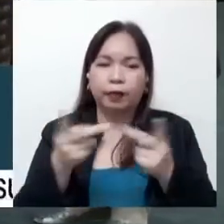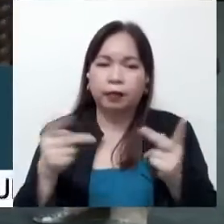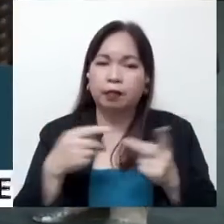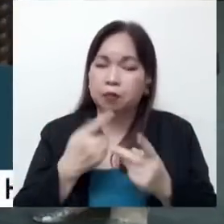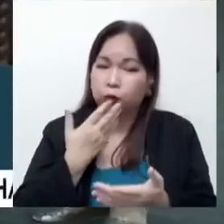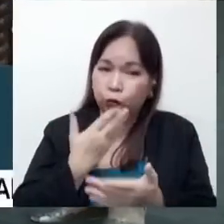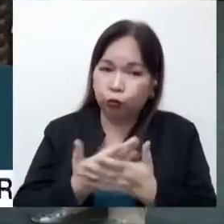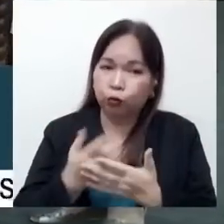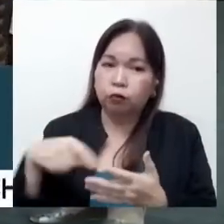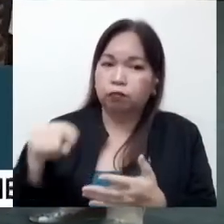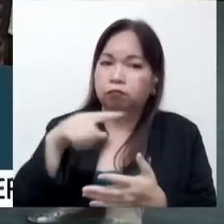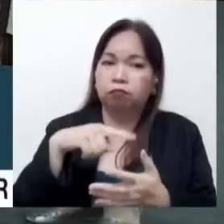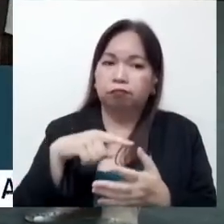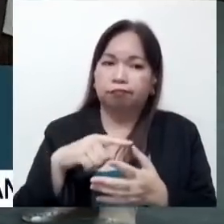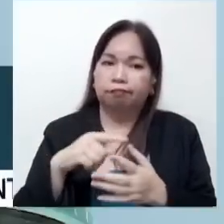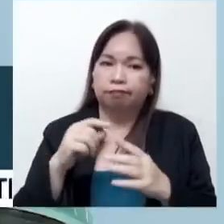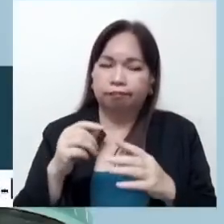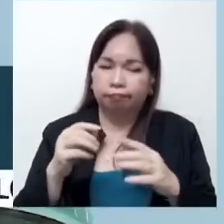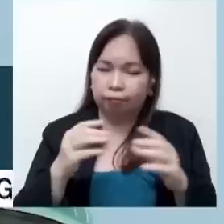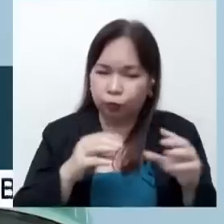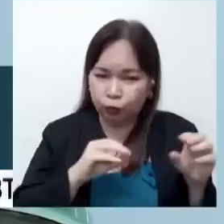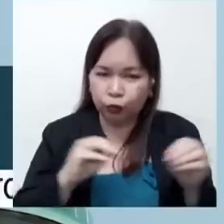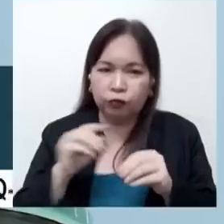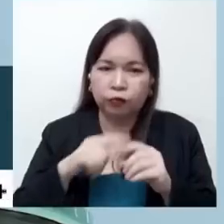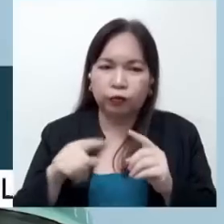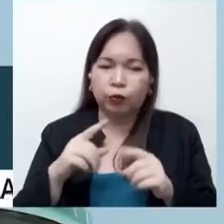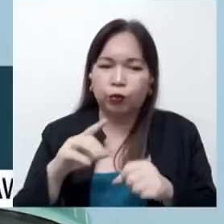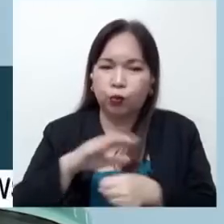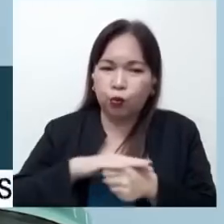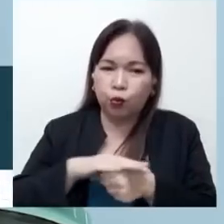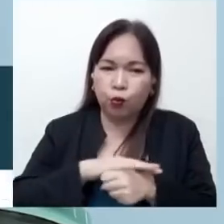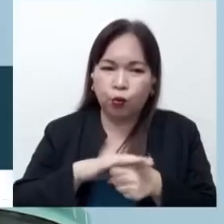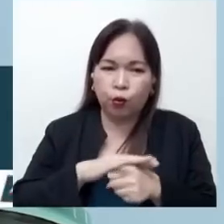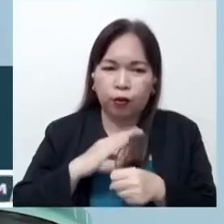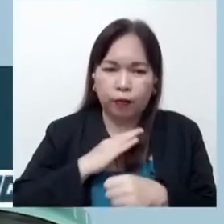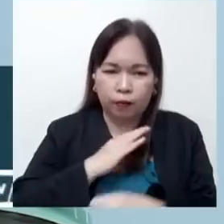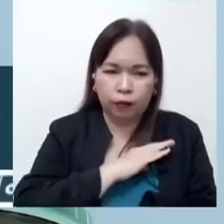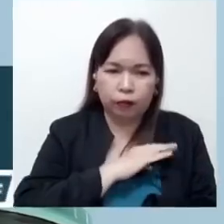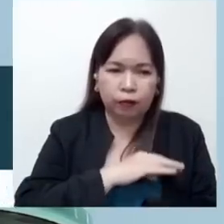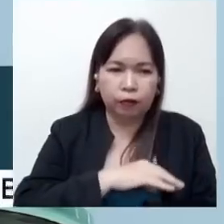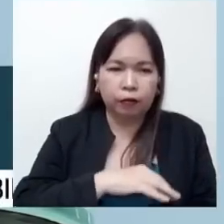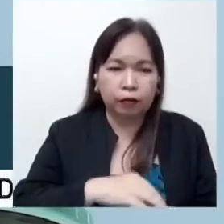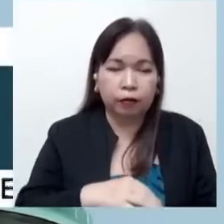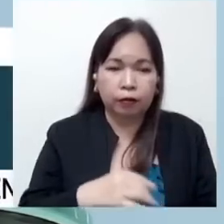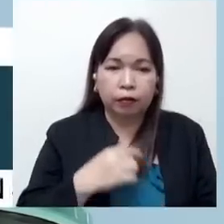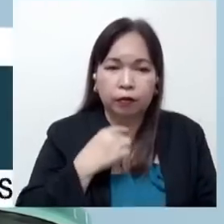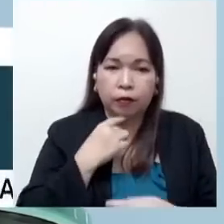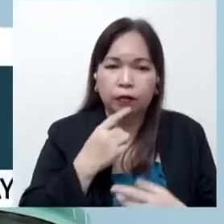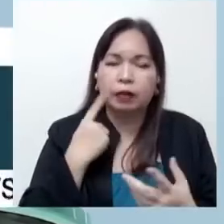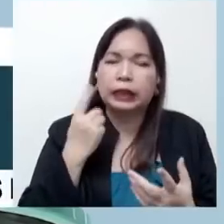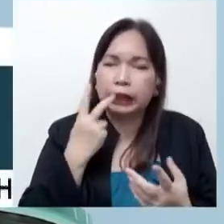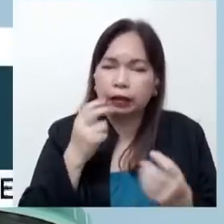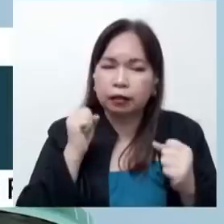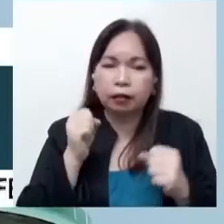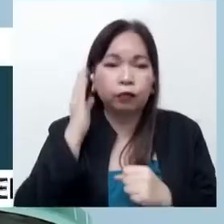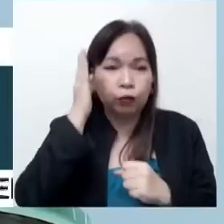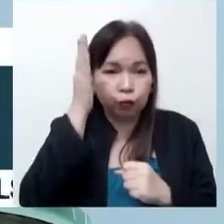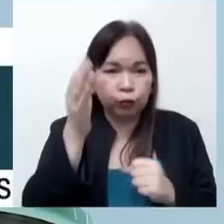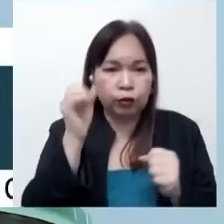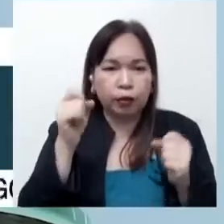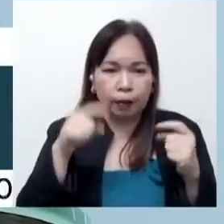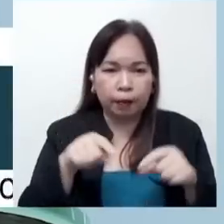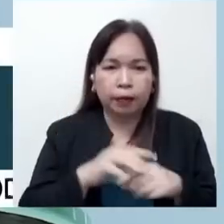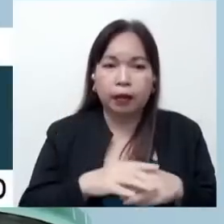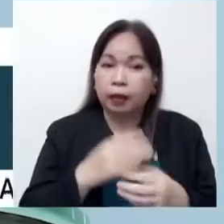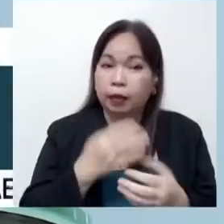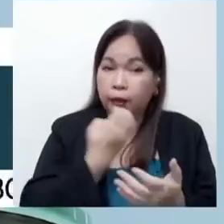bourse. This hall represents what could be in the future. An economy